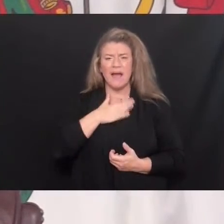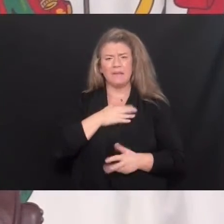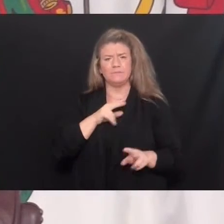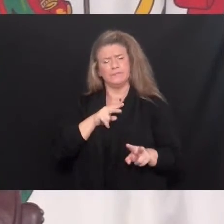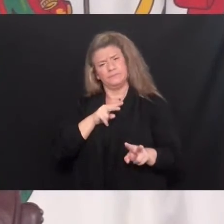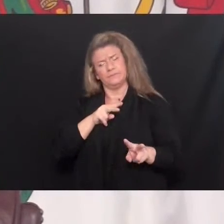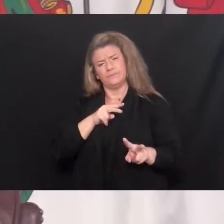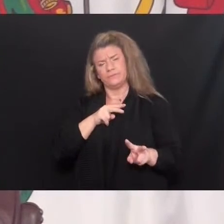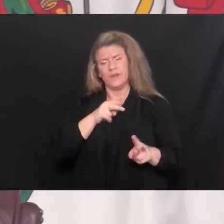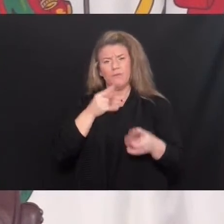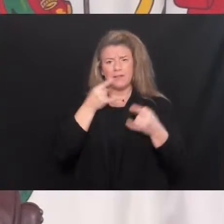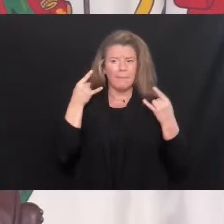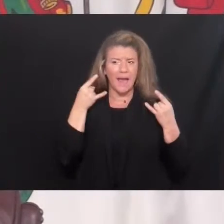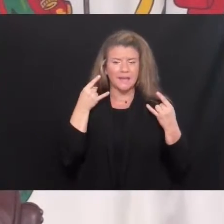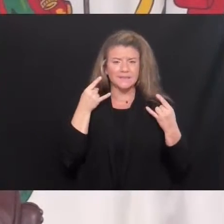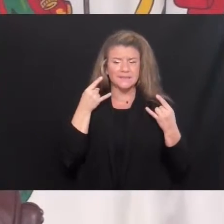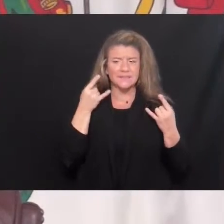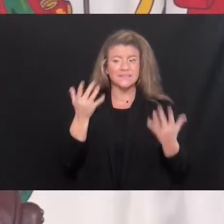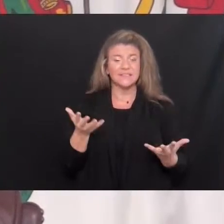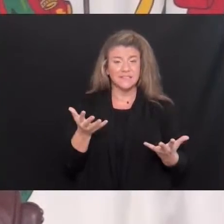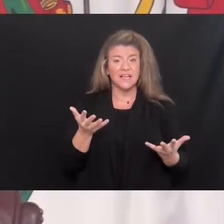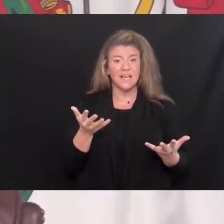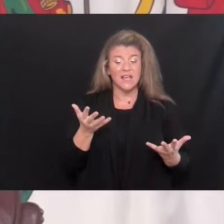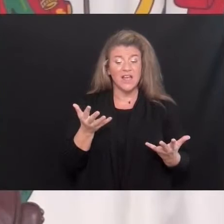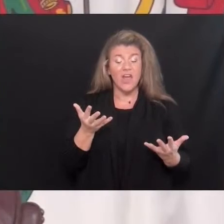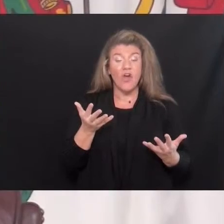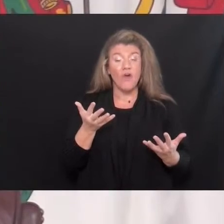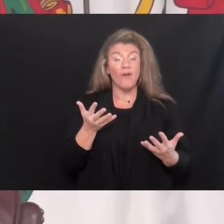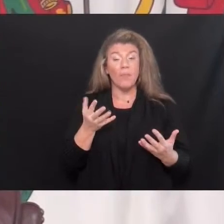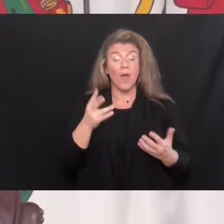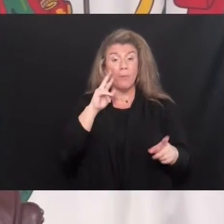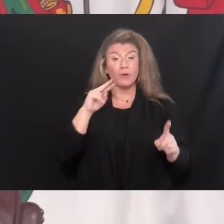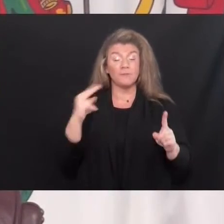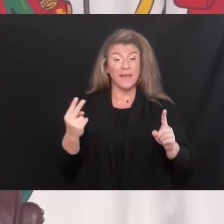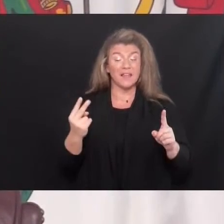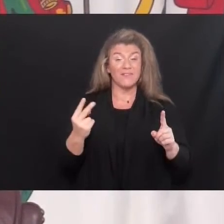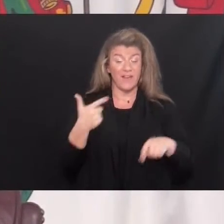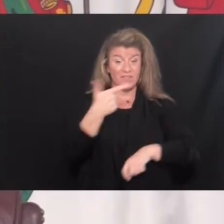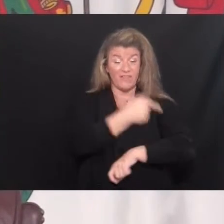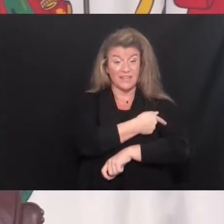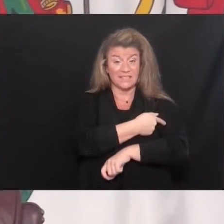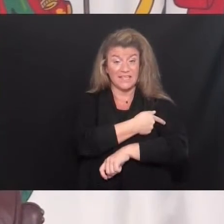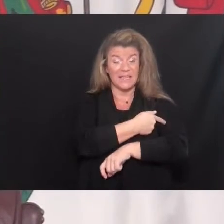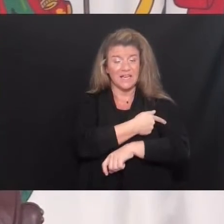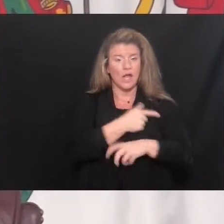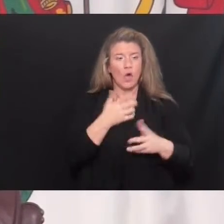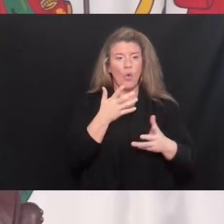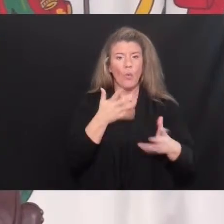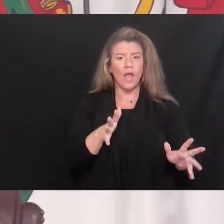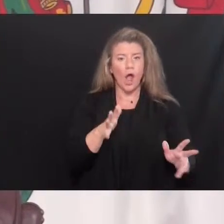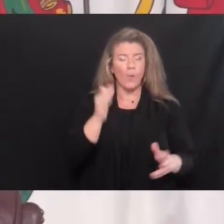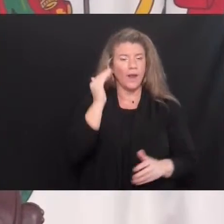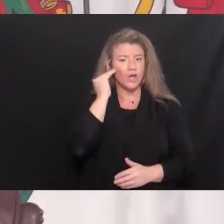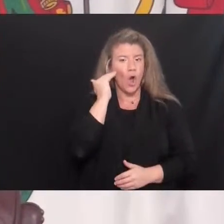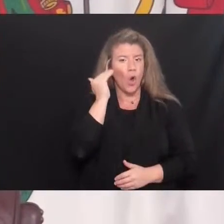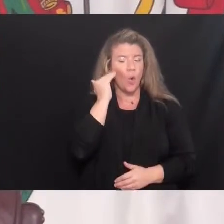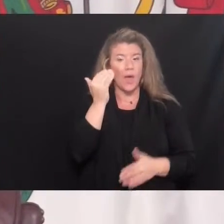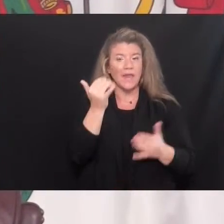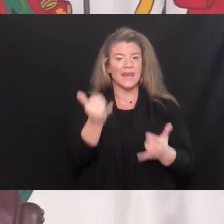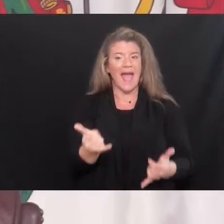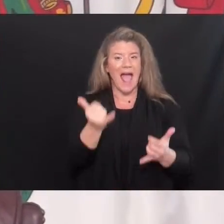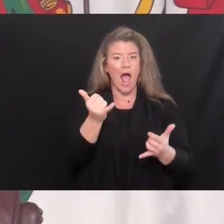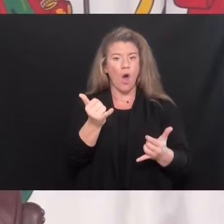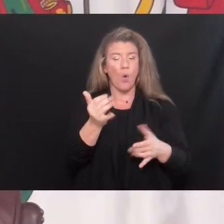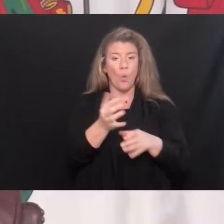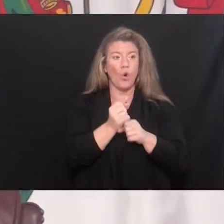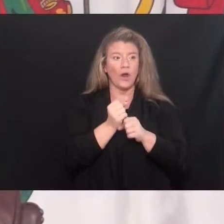on the mask. You know, from the standpoint of the vaccine, we know now that we're getting